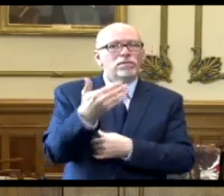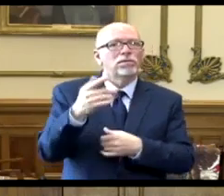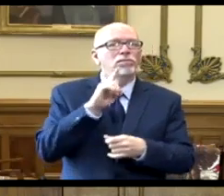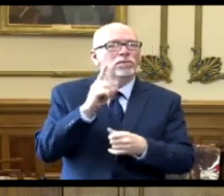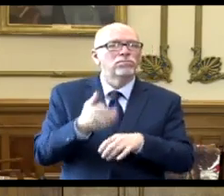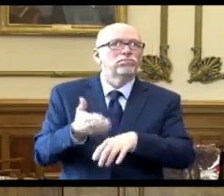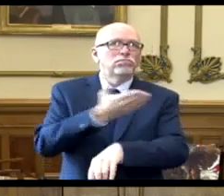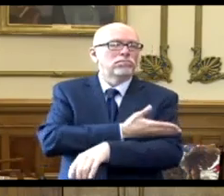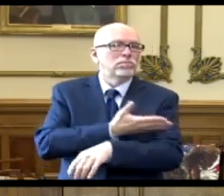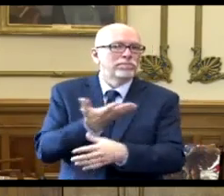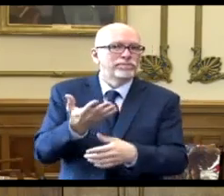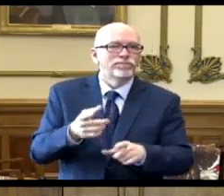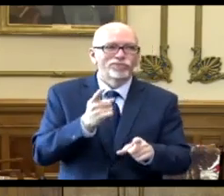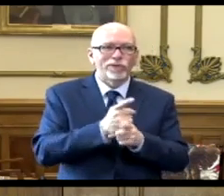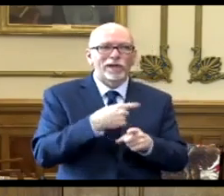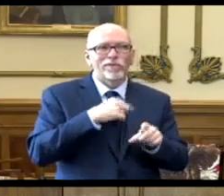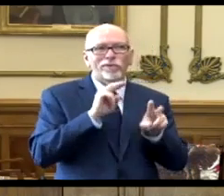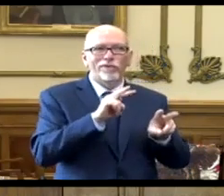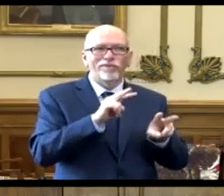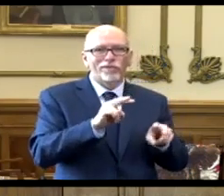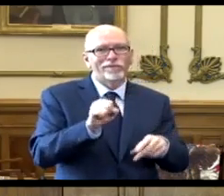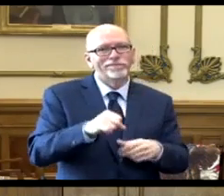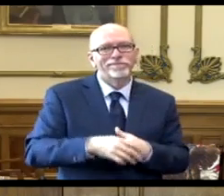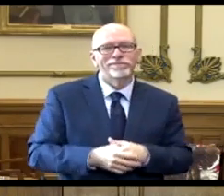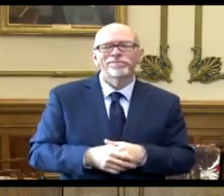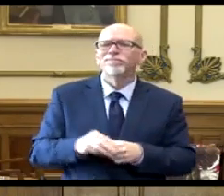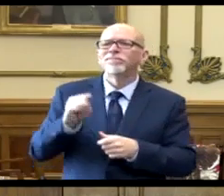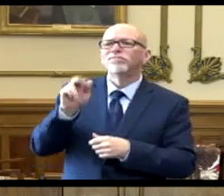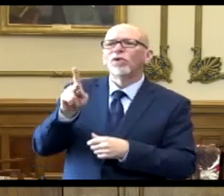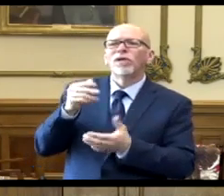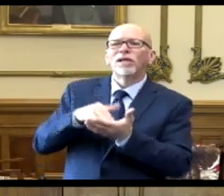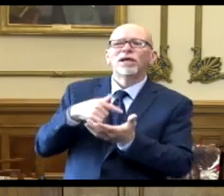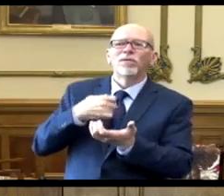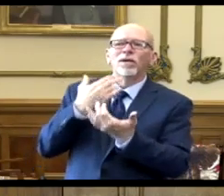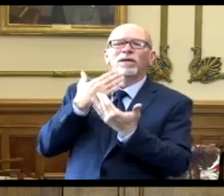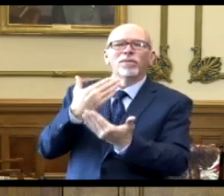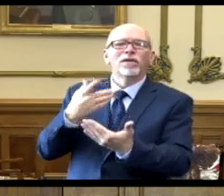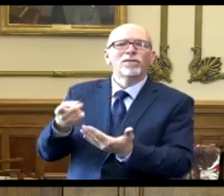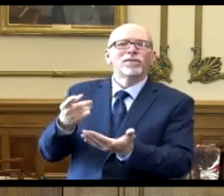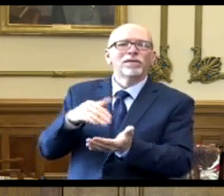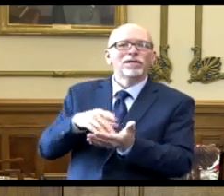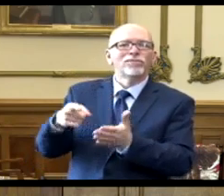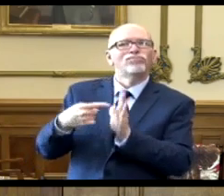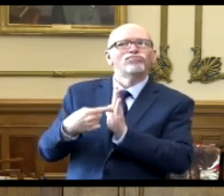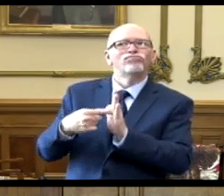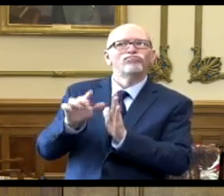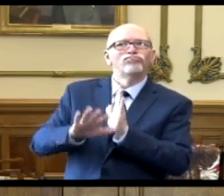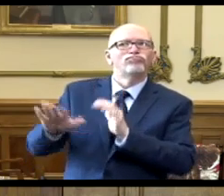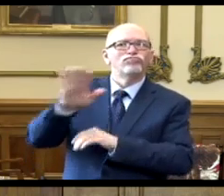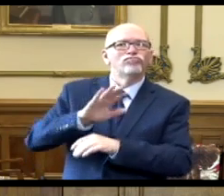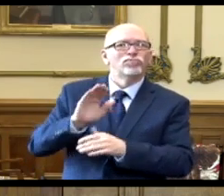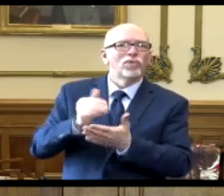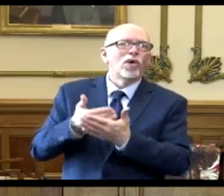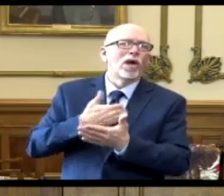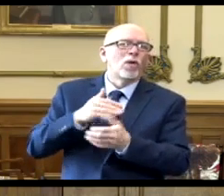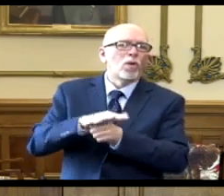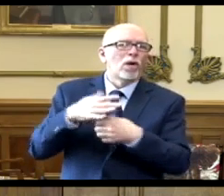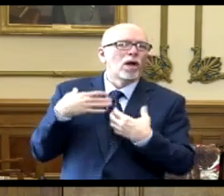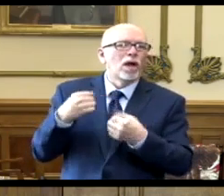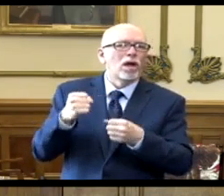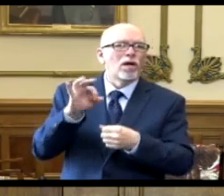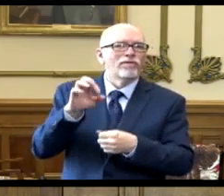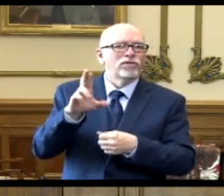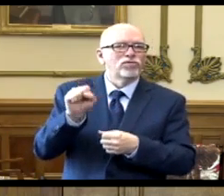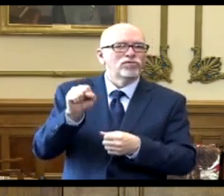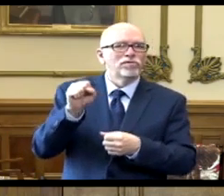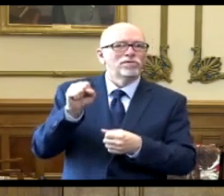Yeah, so we're all looking forward to that day. Yeah. Well, Mark, I just want to thank you, as a representative of all of our local health